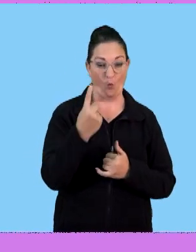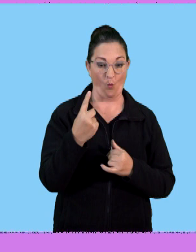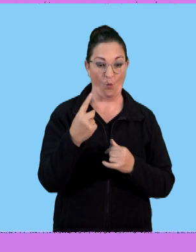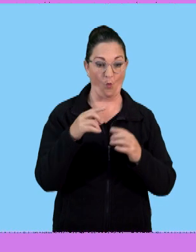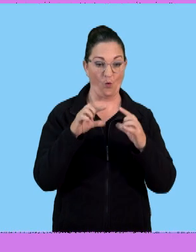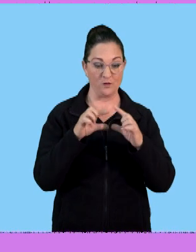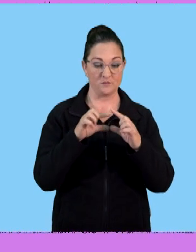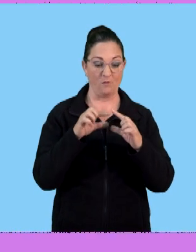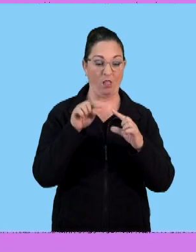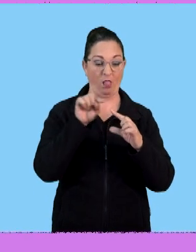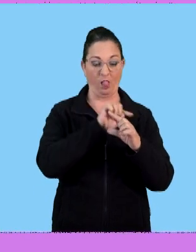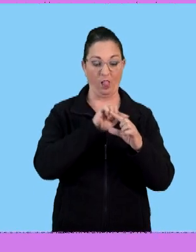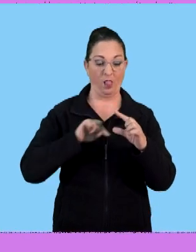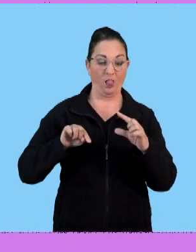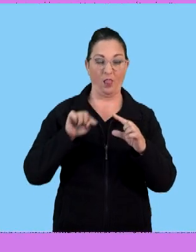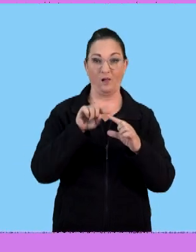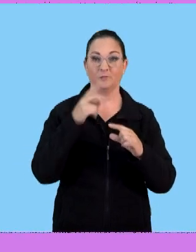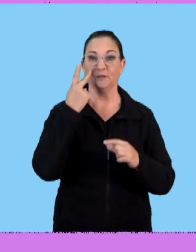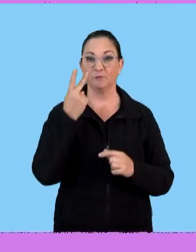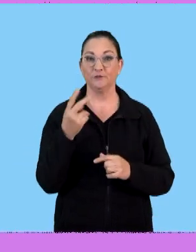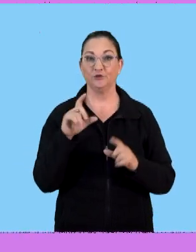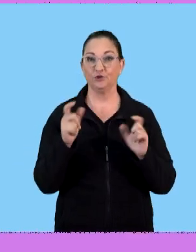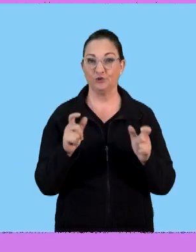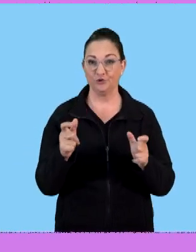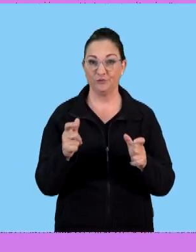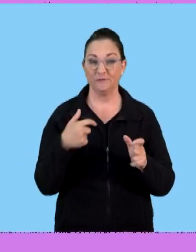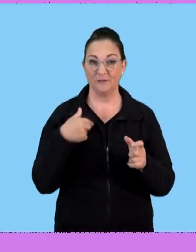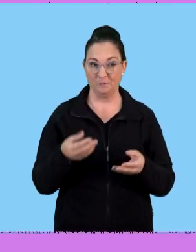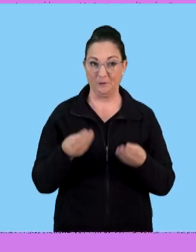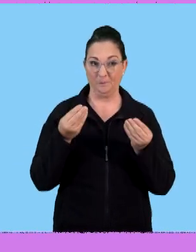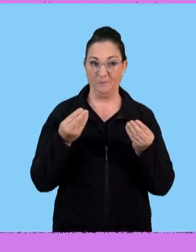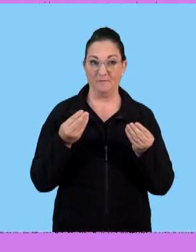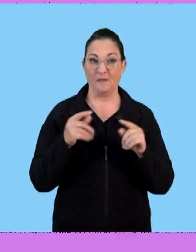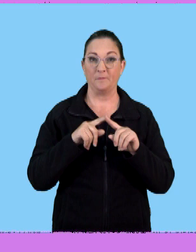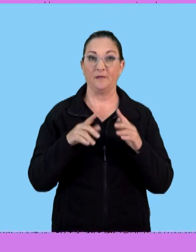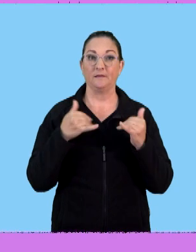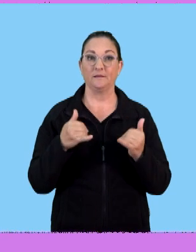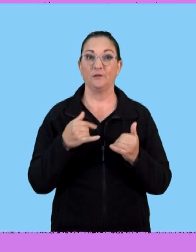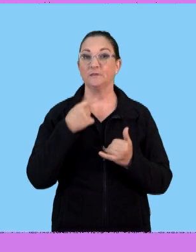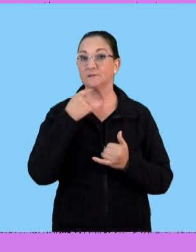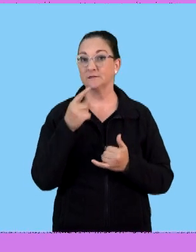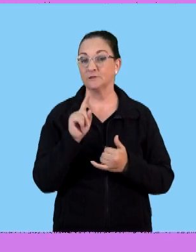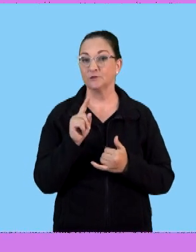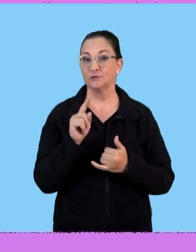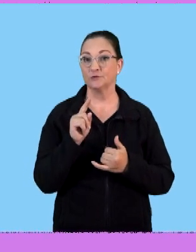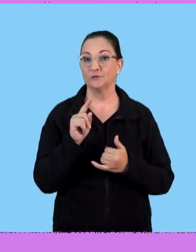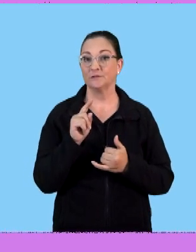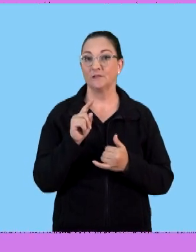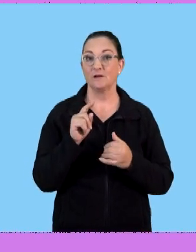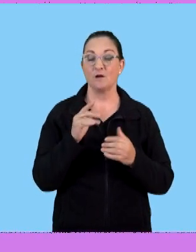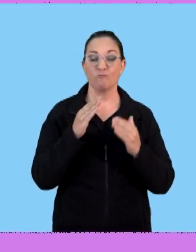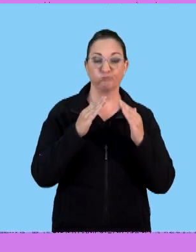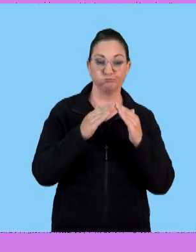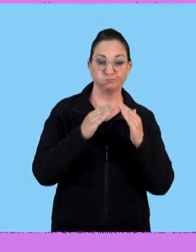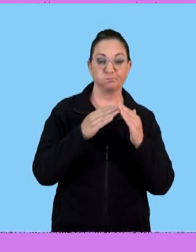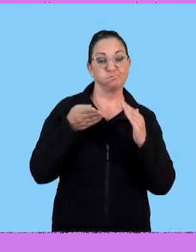Okay, now looking at it, there's the picture of the chocolates that he received, and then the dimension of the